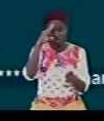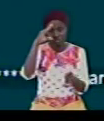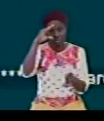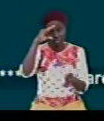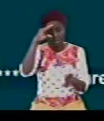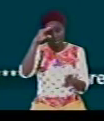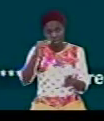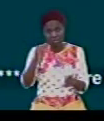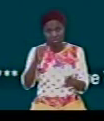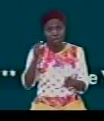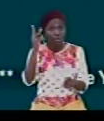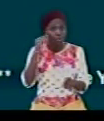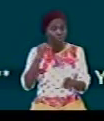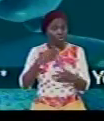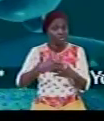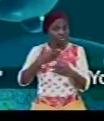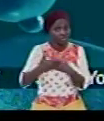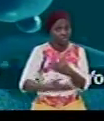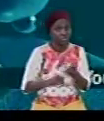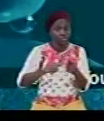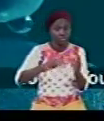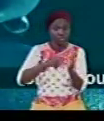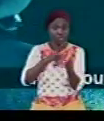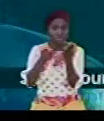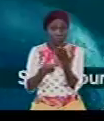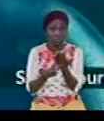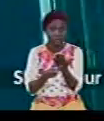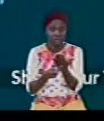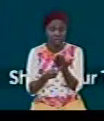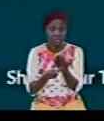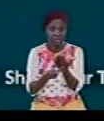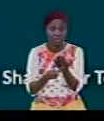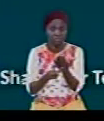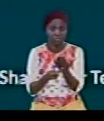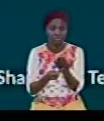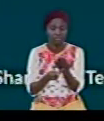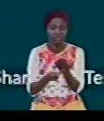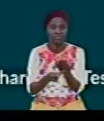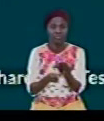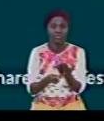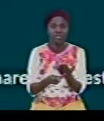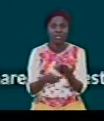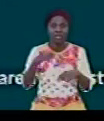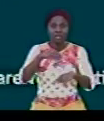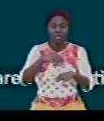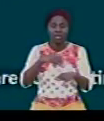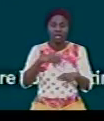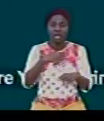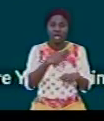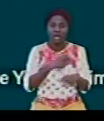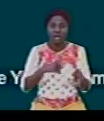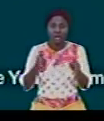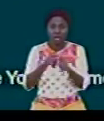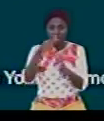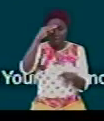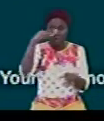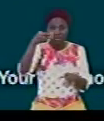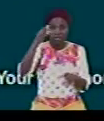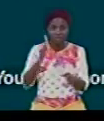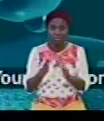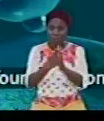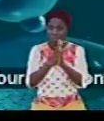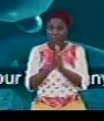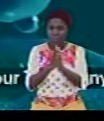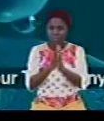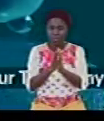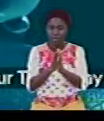the Global Crusade here, this one going on. And as a man of God was praying, according to him, the man of